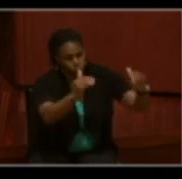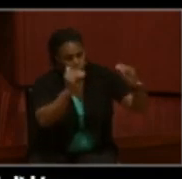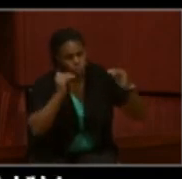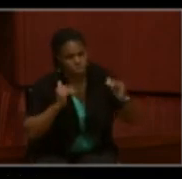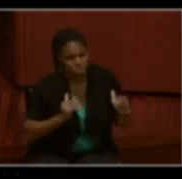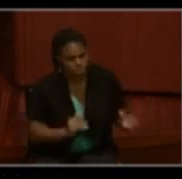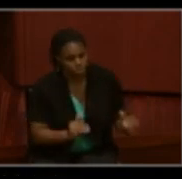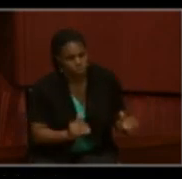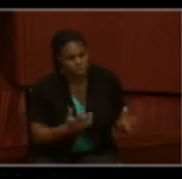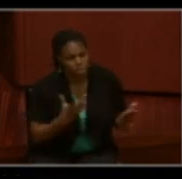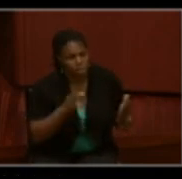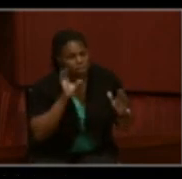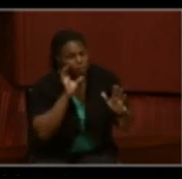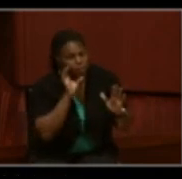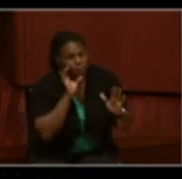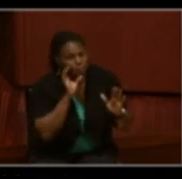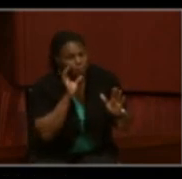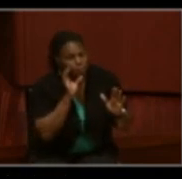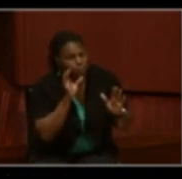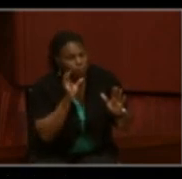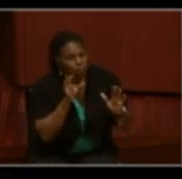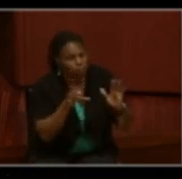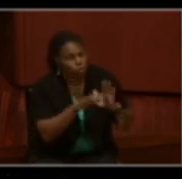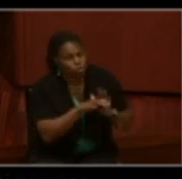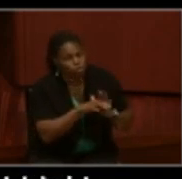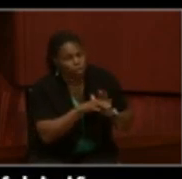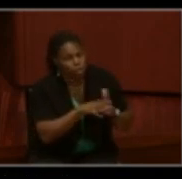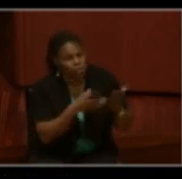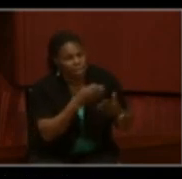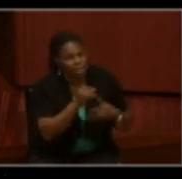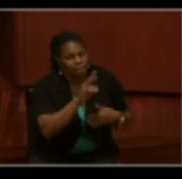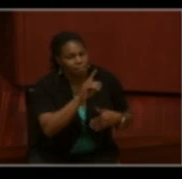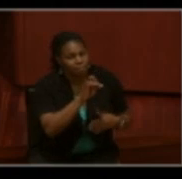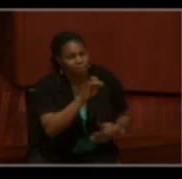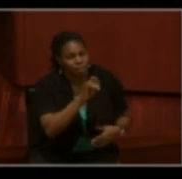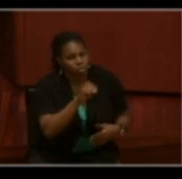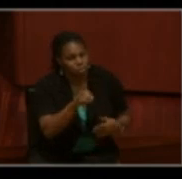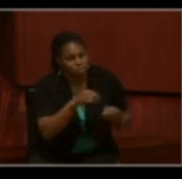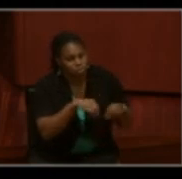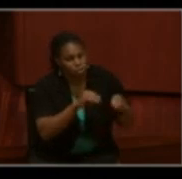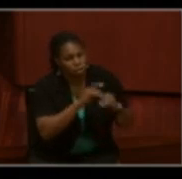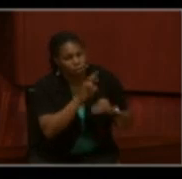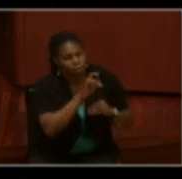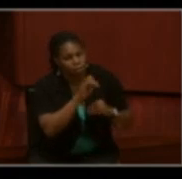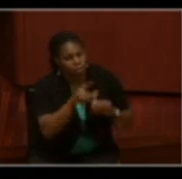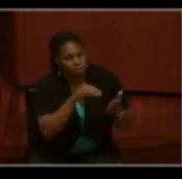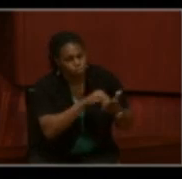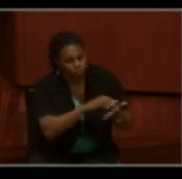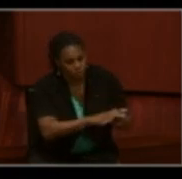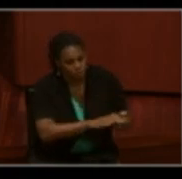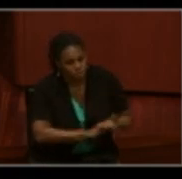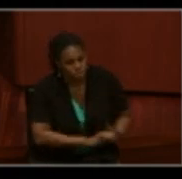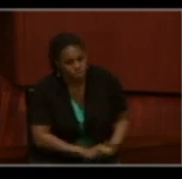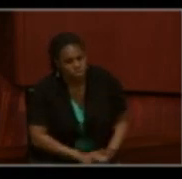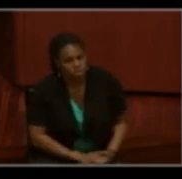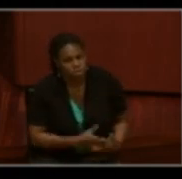often photographs, and rarely, but sometimes vital records such as birth certificates.